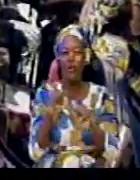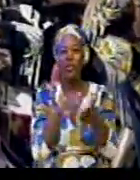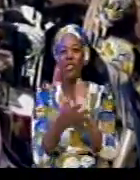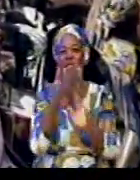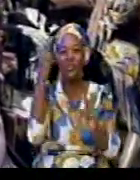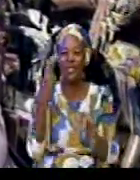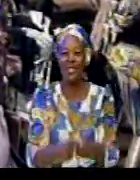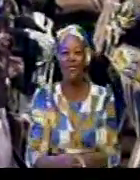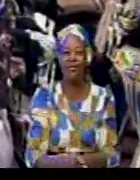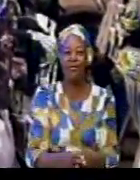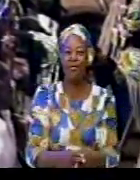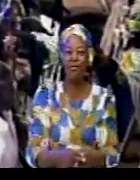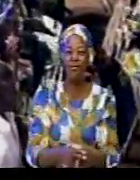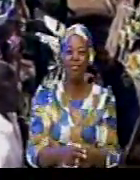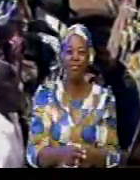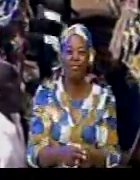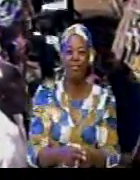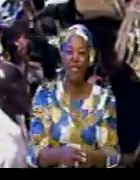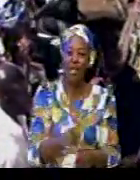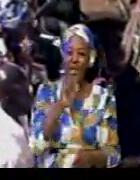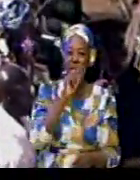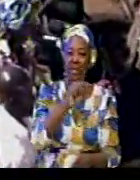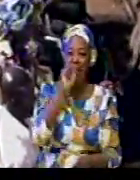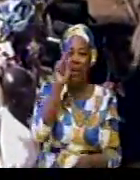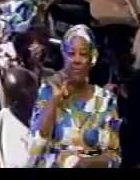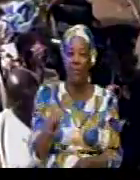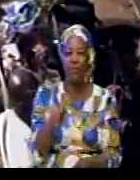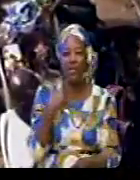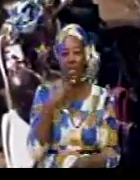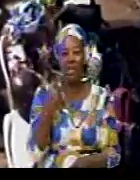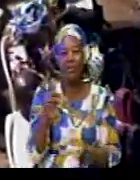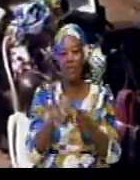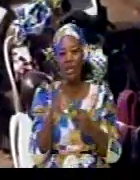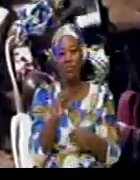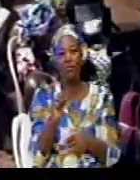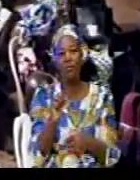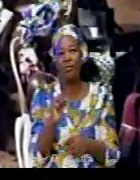is done. It shall be done.